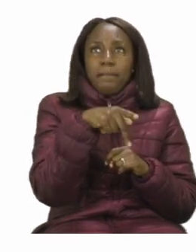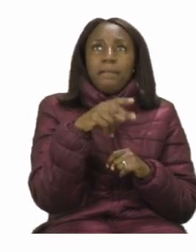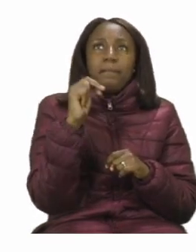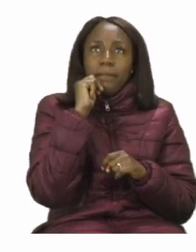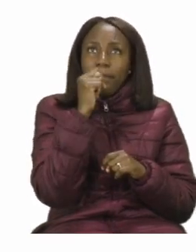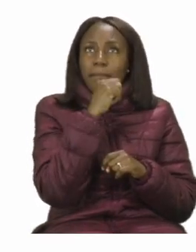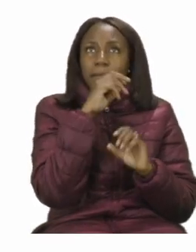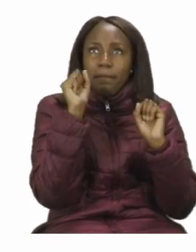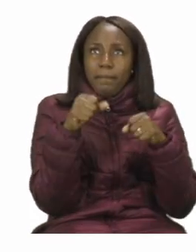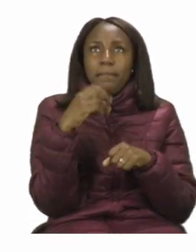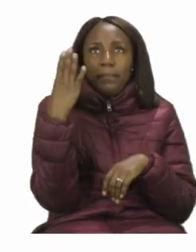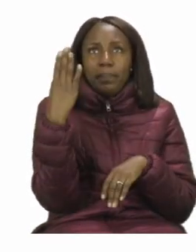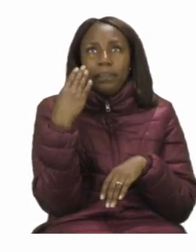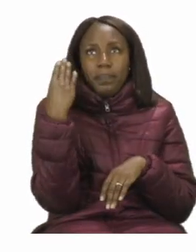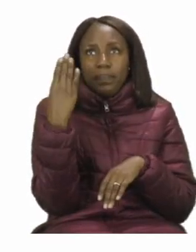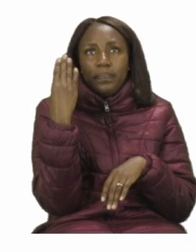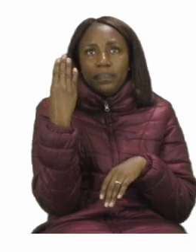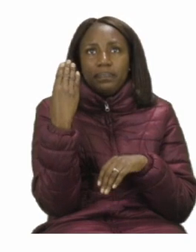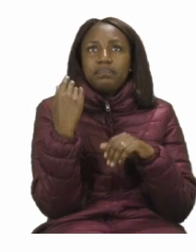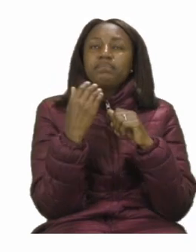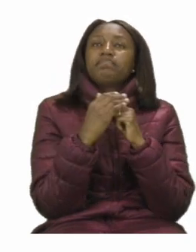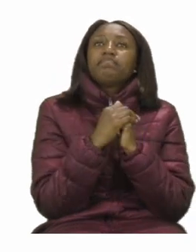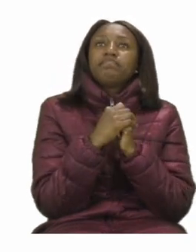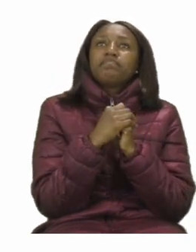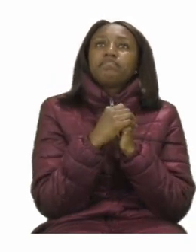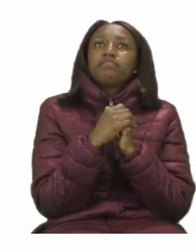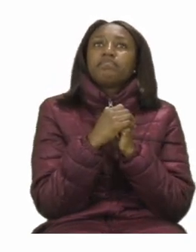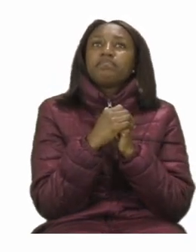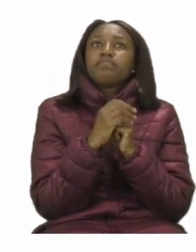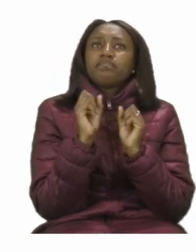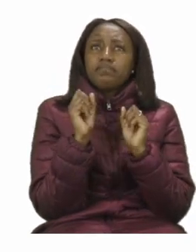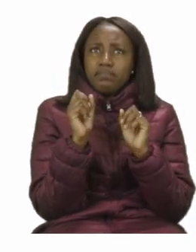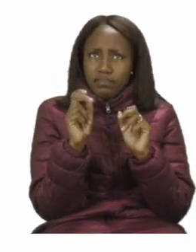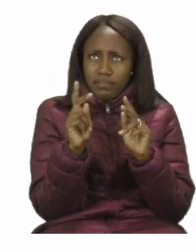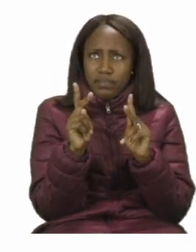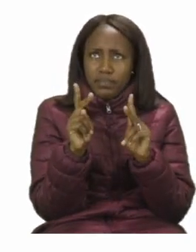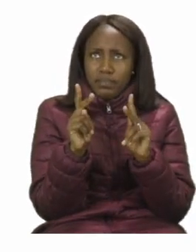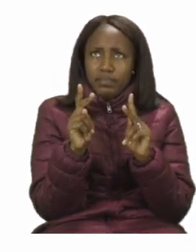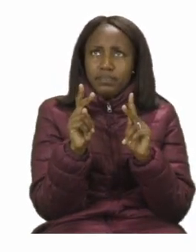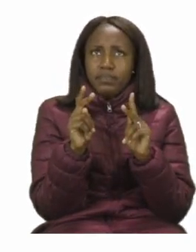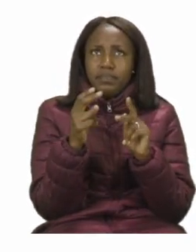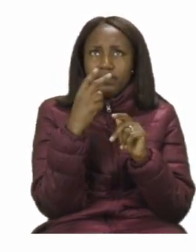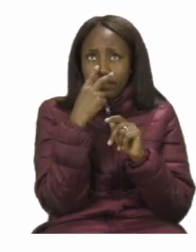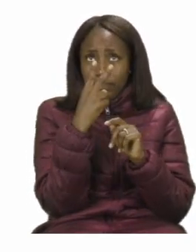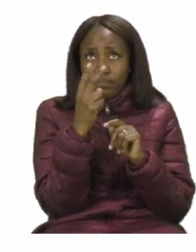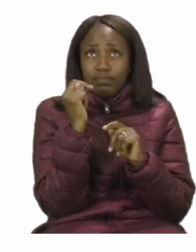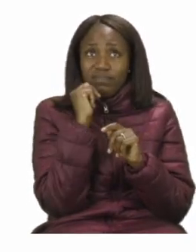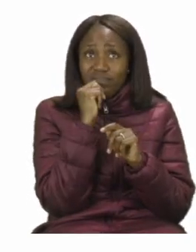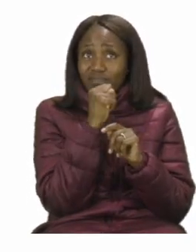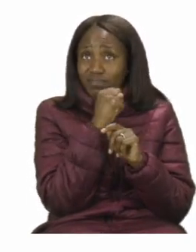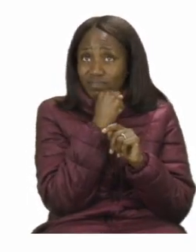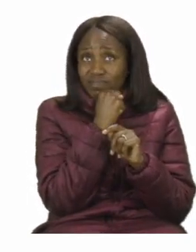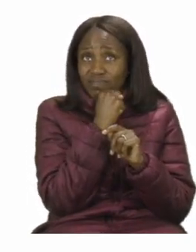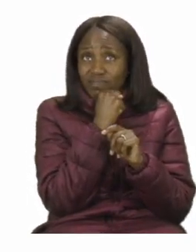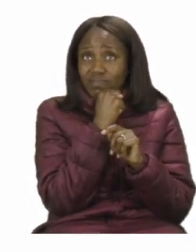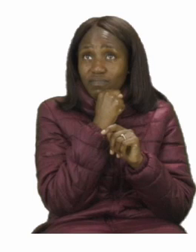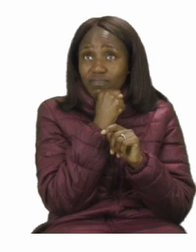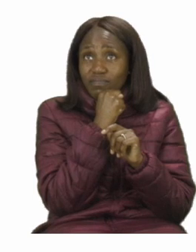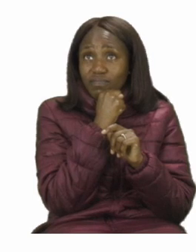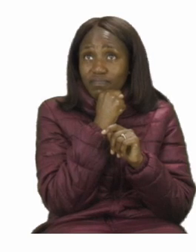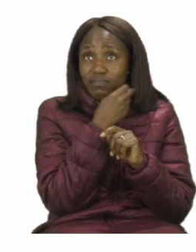must be colored blue. Okay, now you will see all the nouns are in little